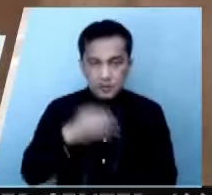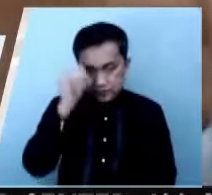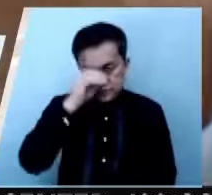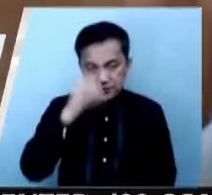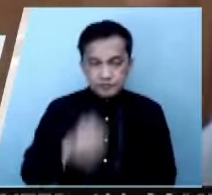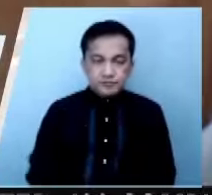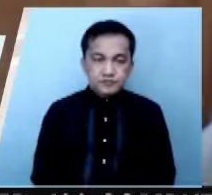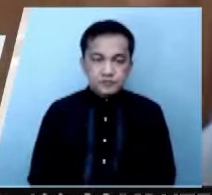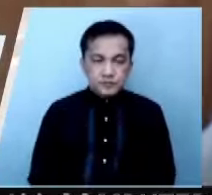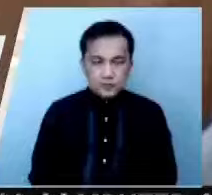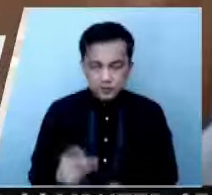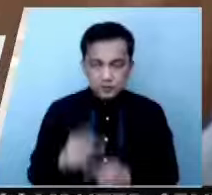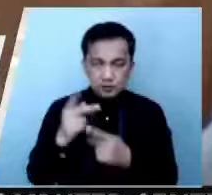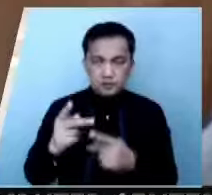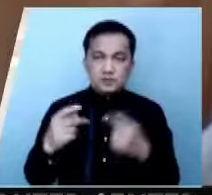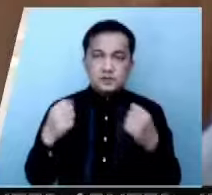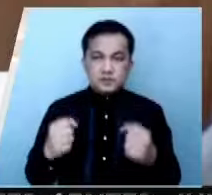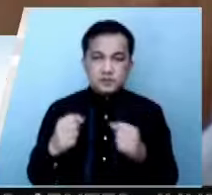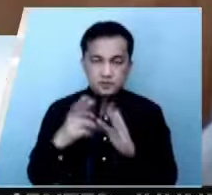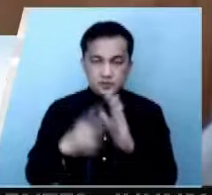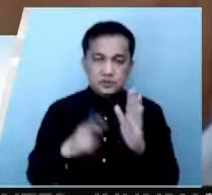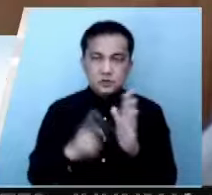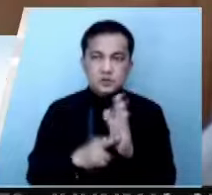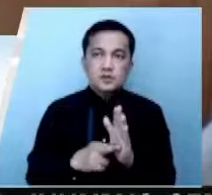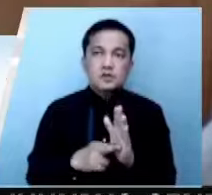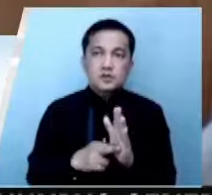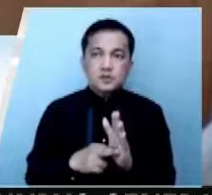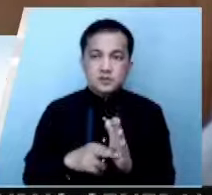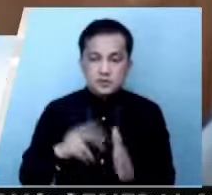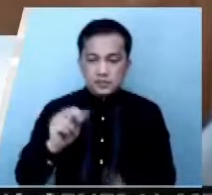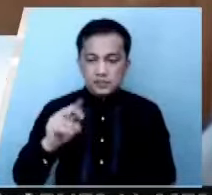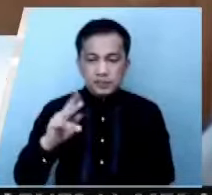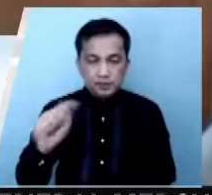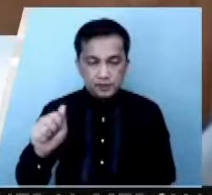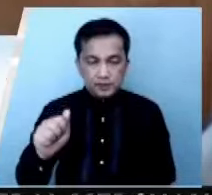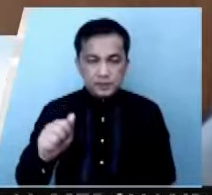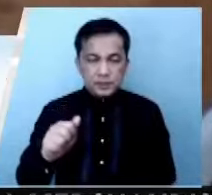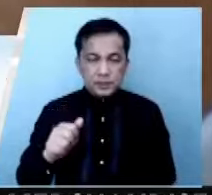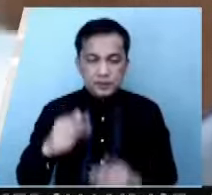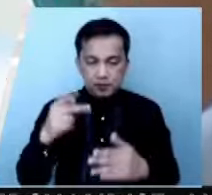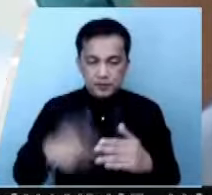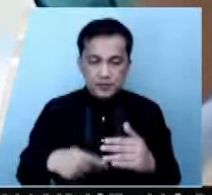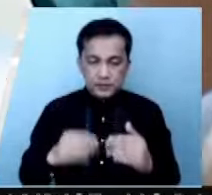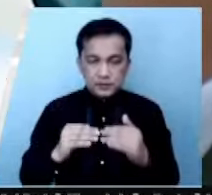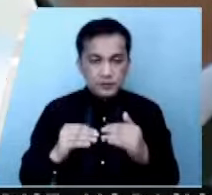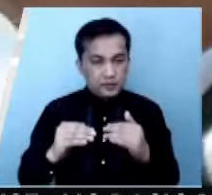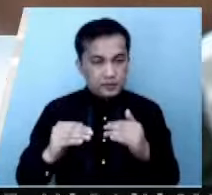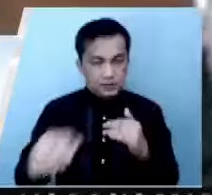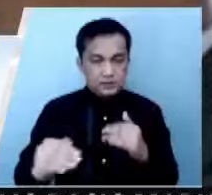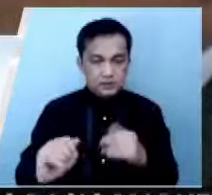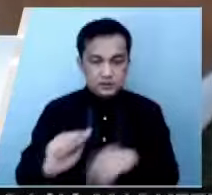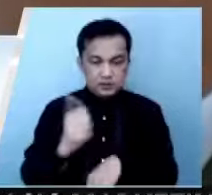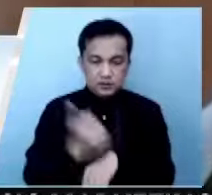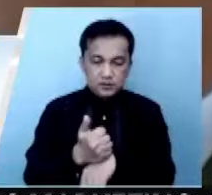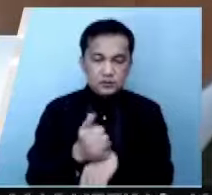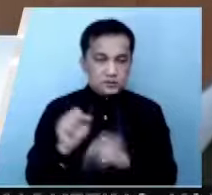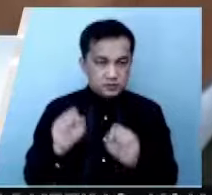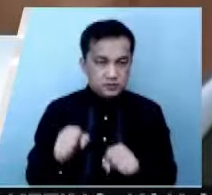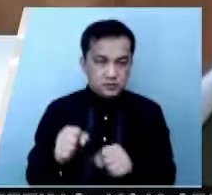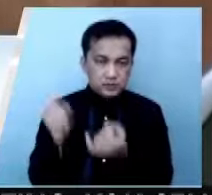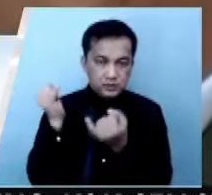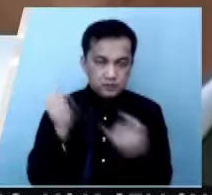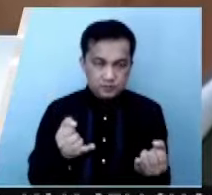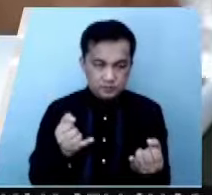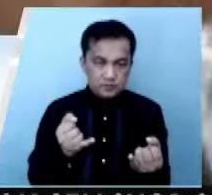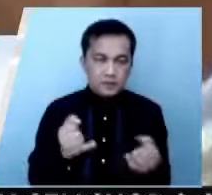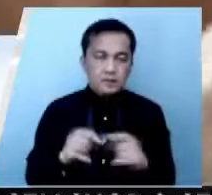to strengthen the role of the National Food Authority as a price stabilizer by restoring its ability to import, but